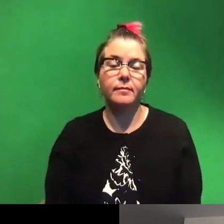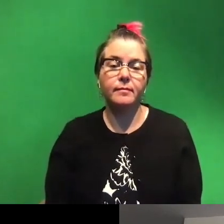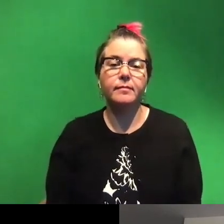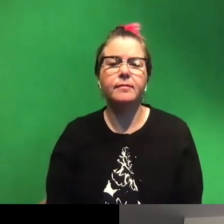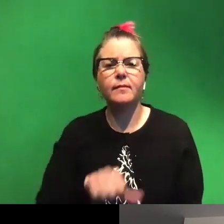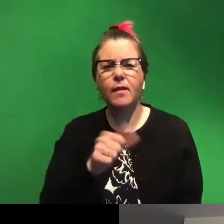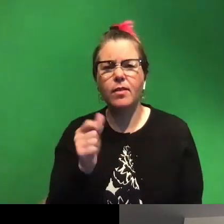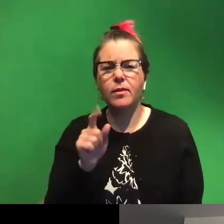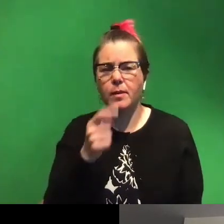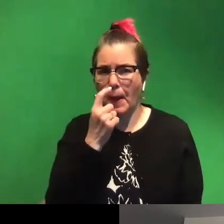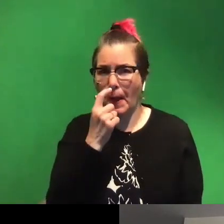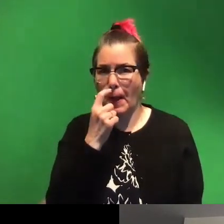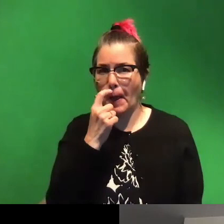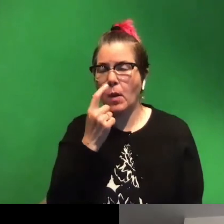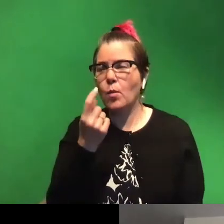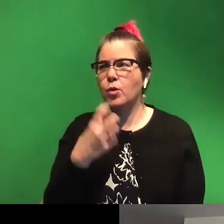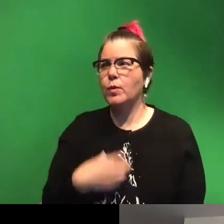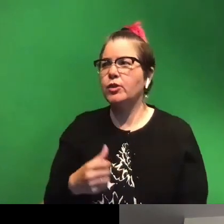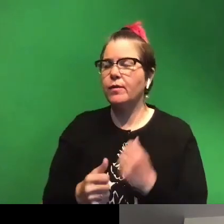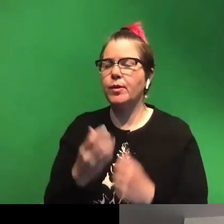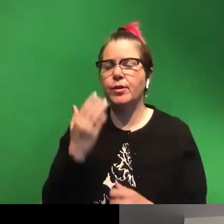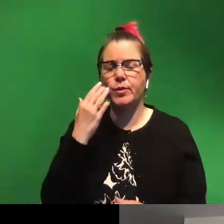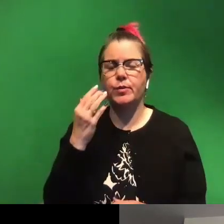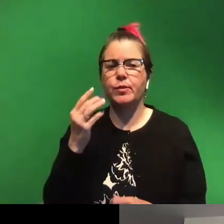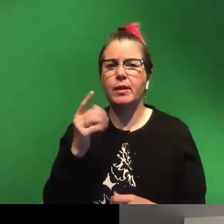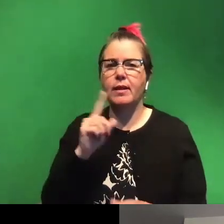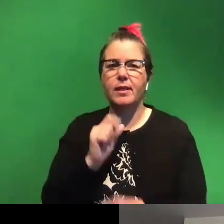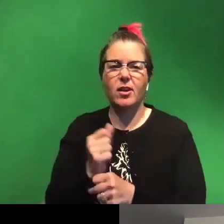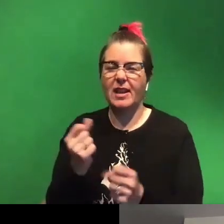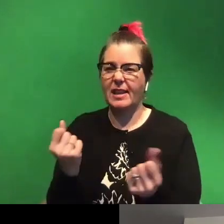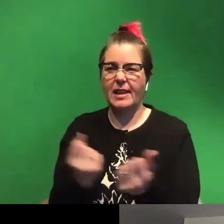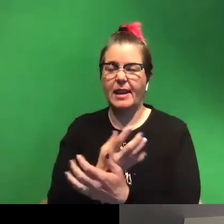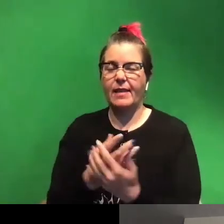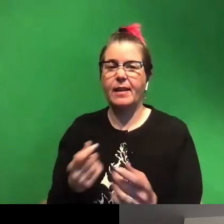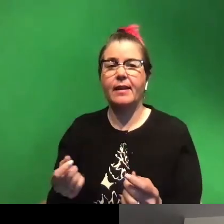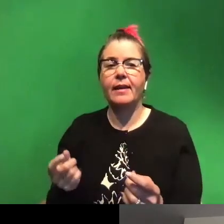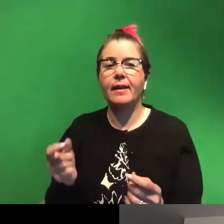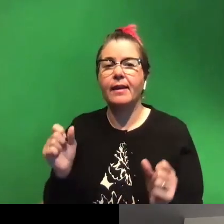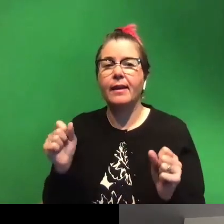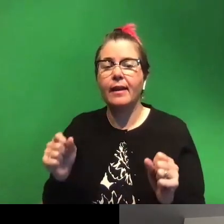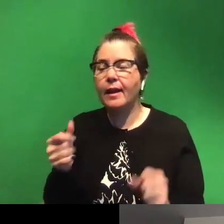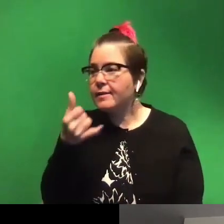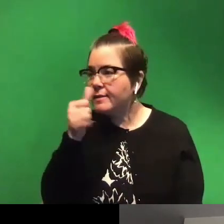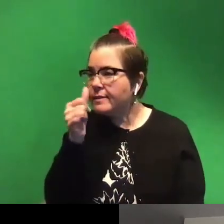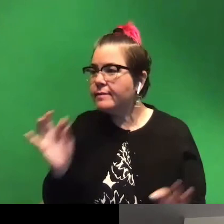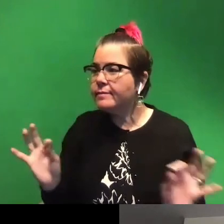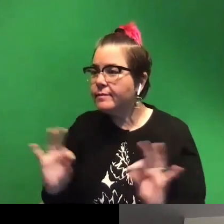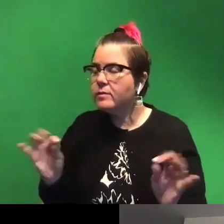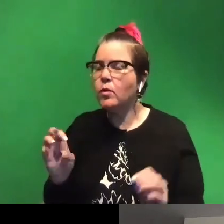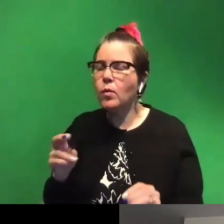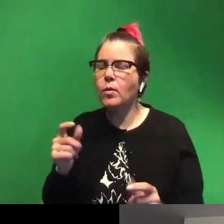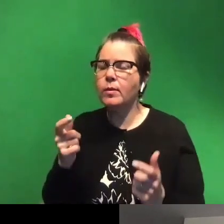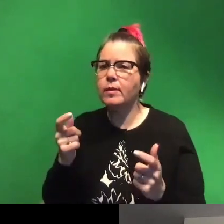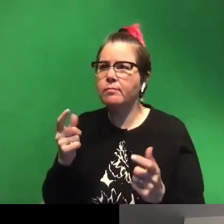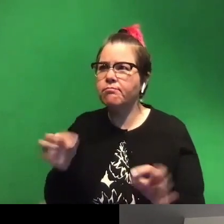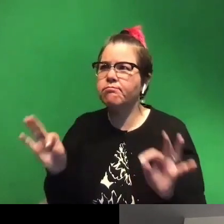was, what do you wish everybody knew related to literally anything? It can be as silly and insignificant or like big picture as you'd